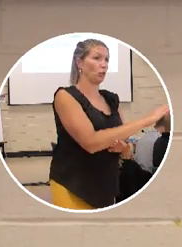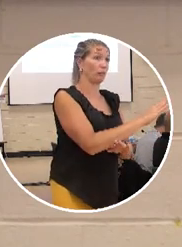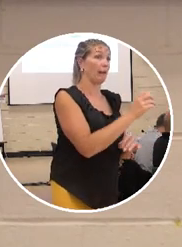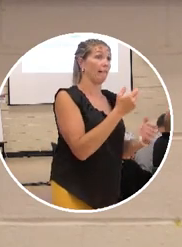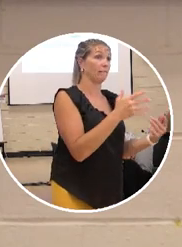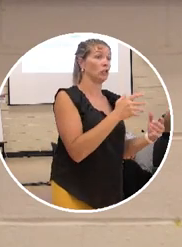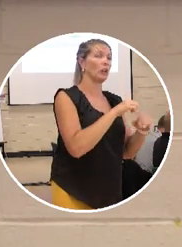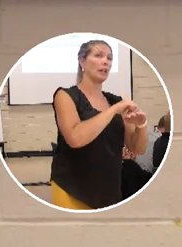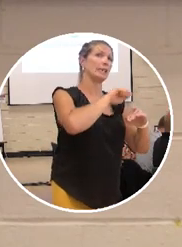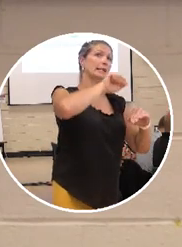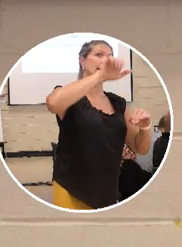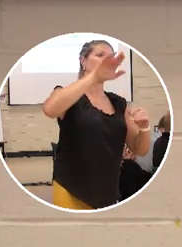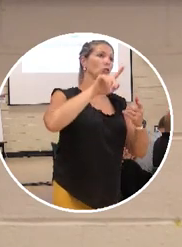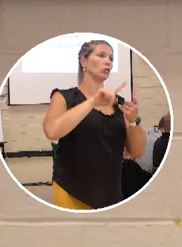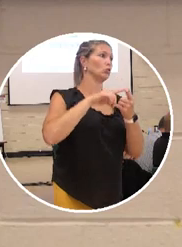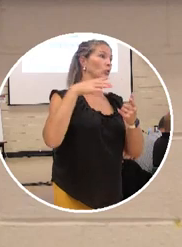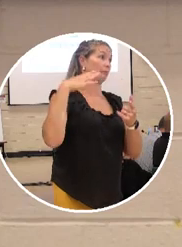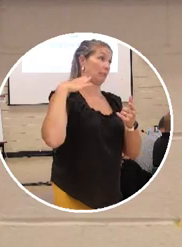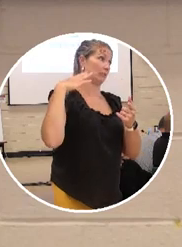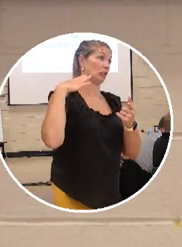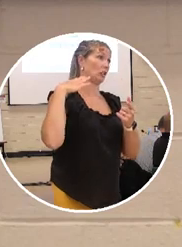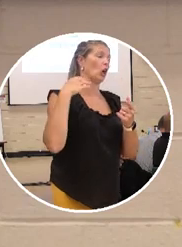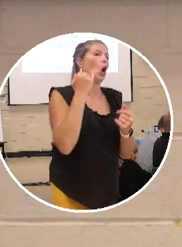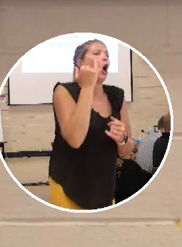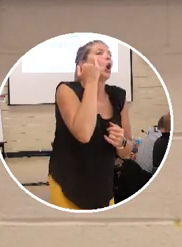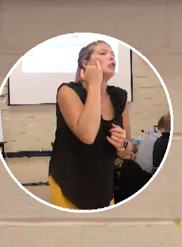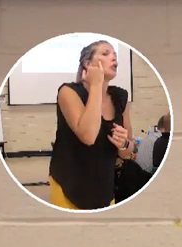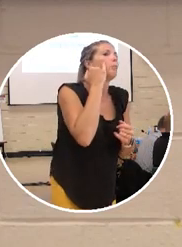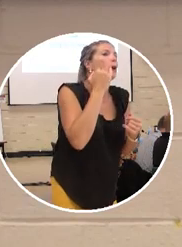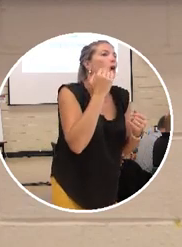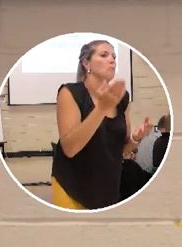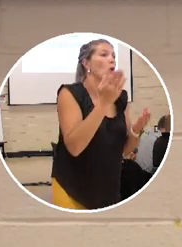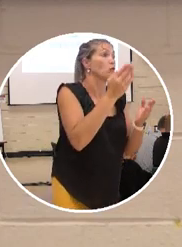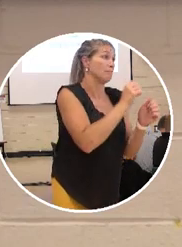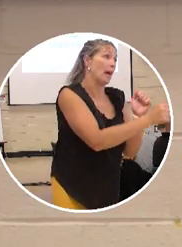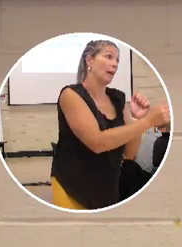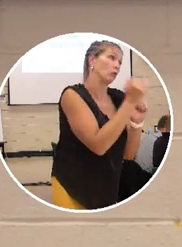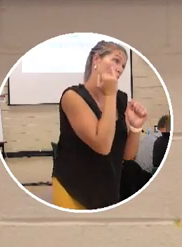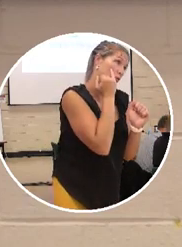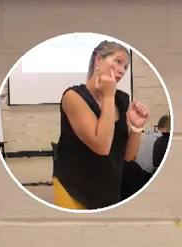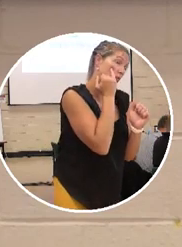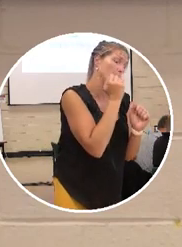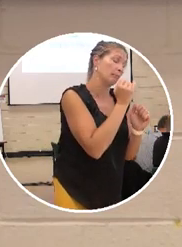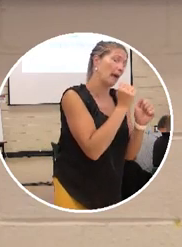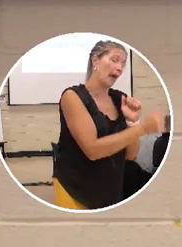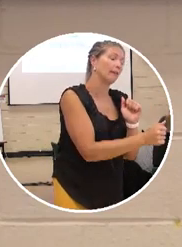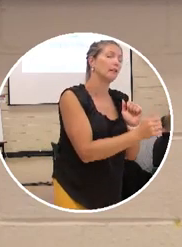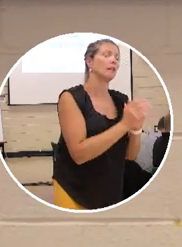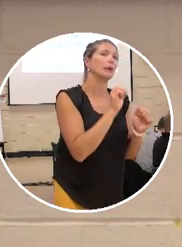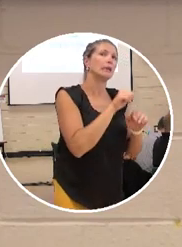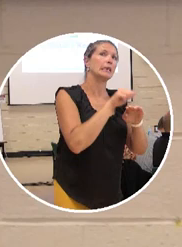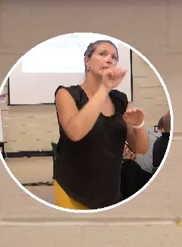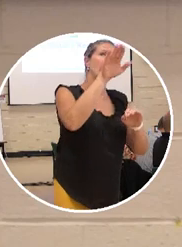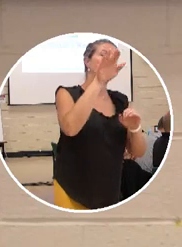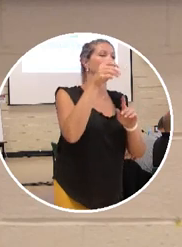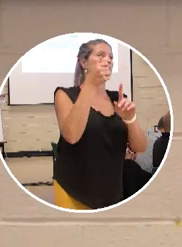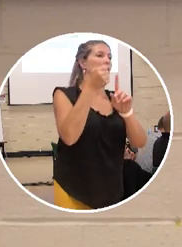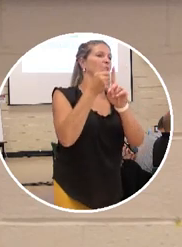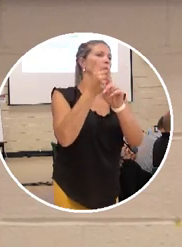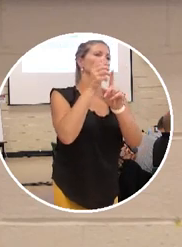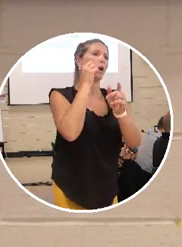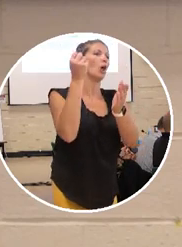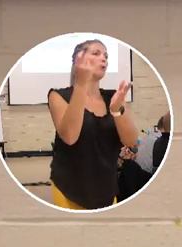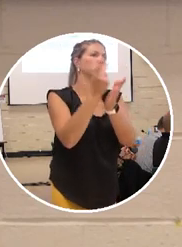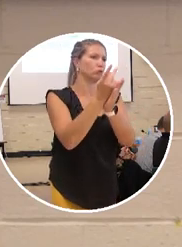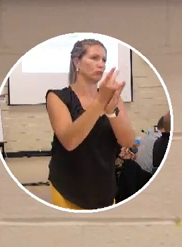the recommendation, or assuming that the motion passes, the motion with the details will be forwarded to the minister for his final review and approval. And